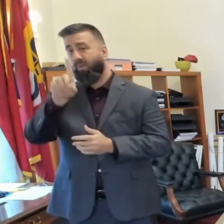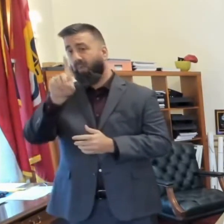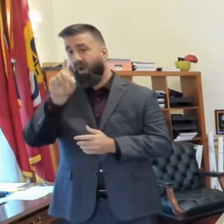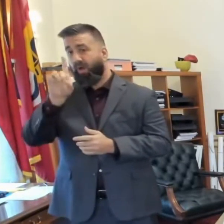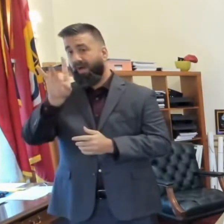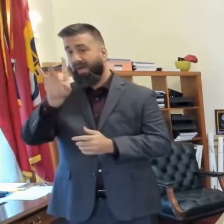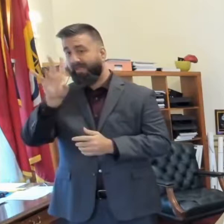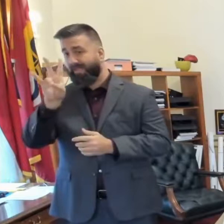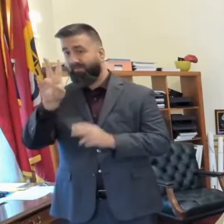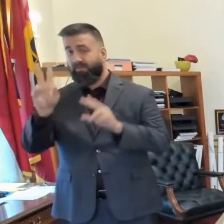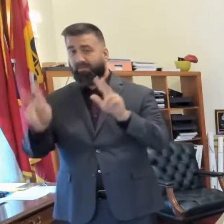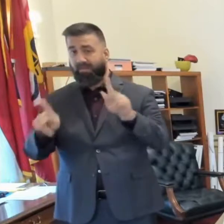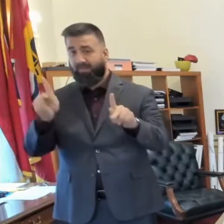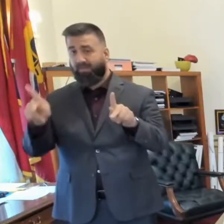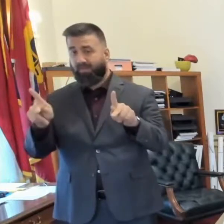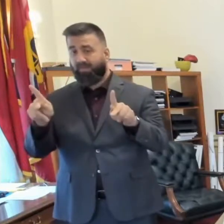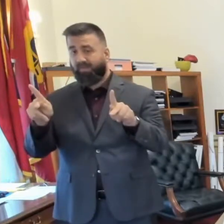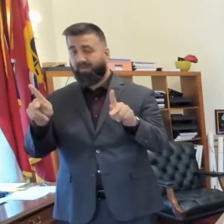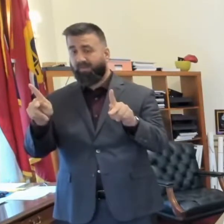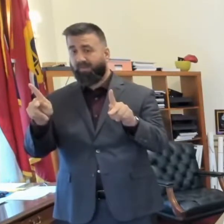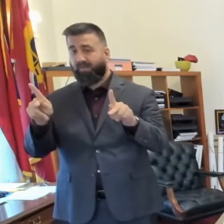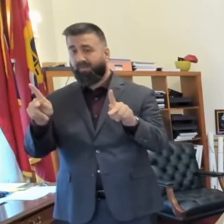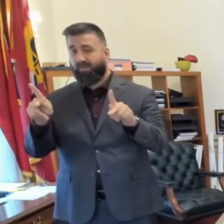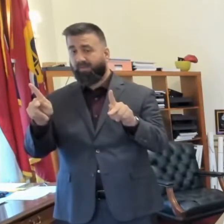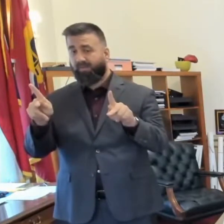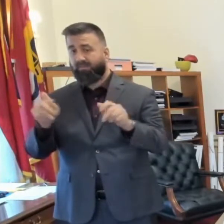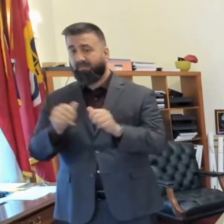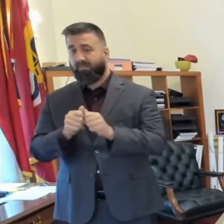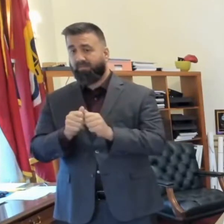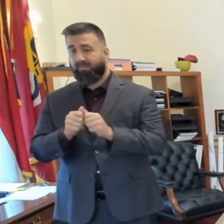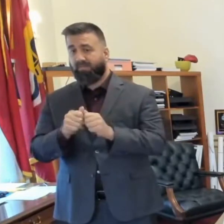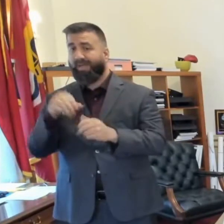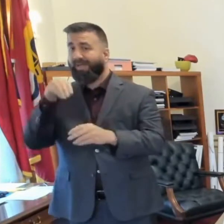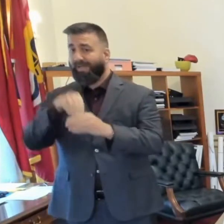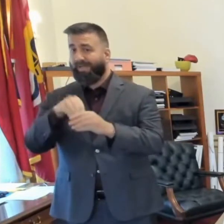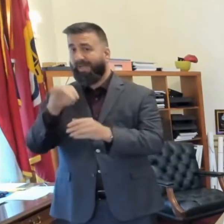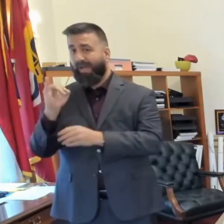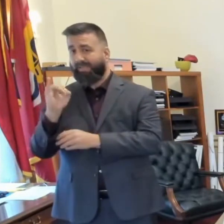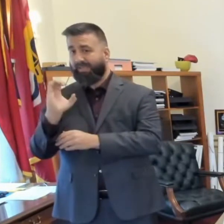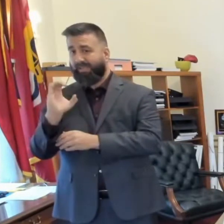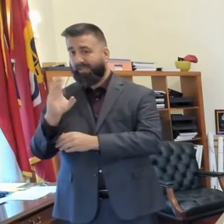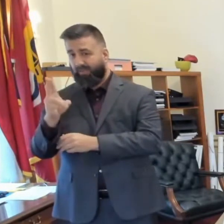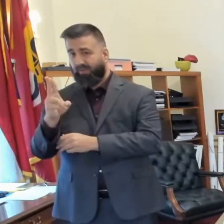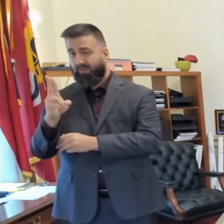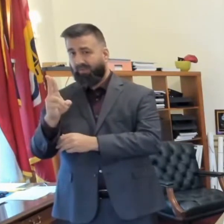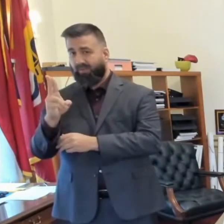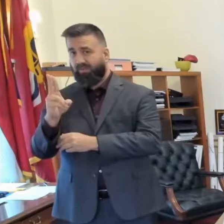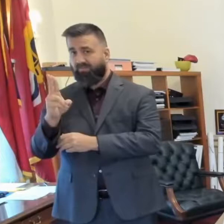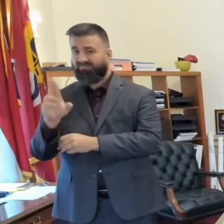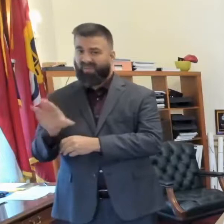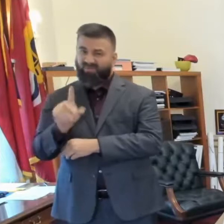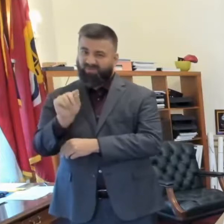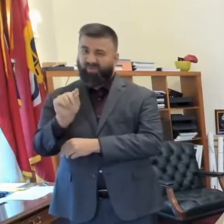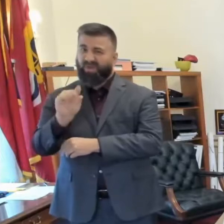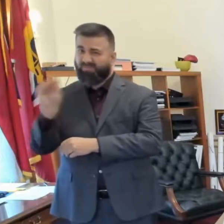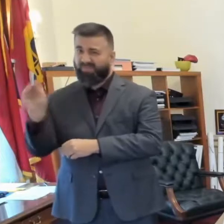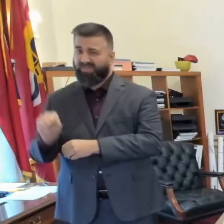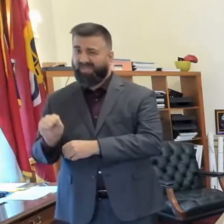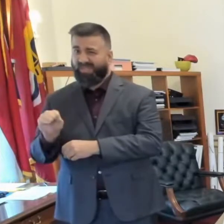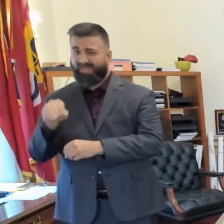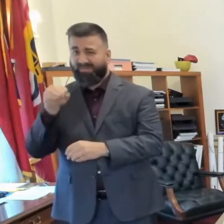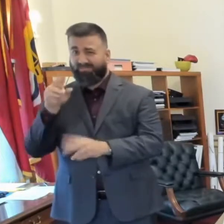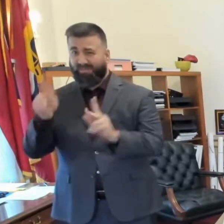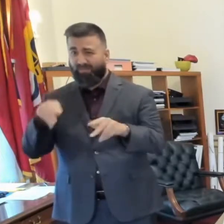187 of those people, of the 943, were in the ICU. So about 20% of the people that were